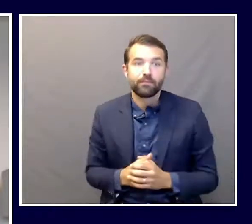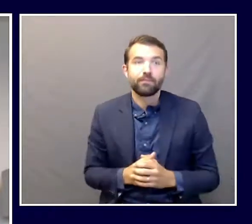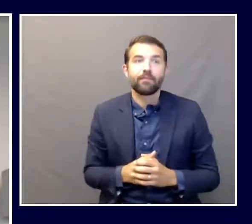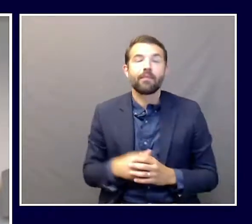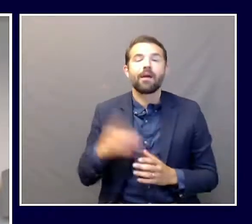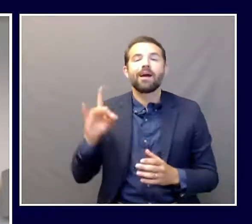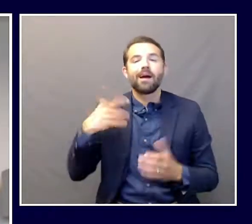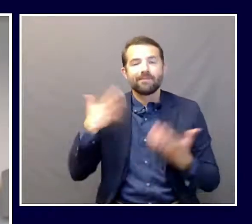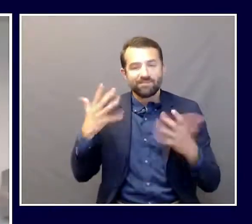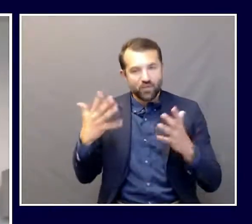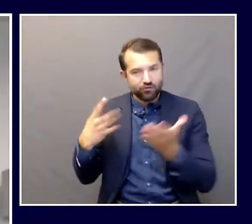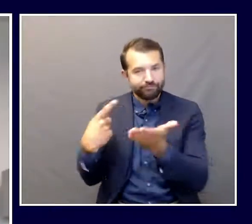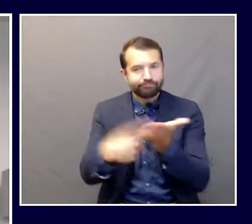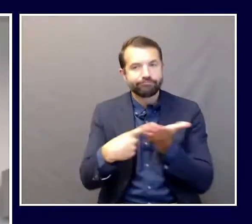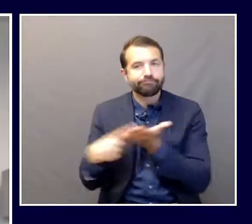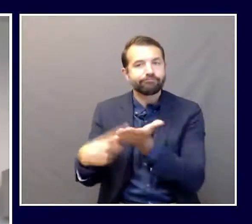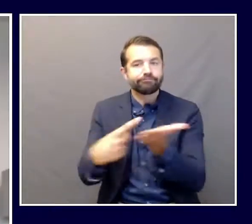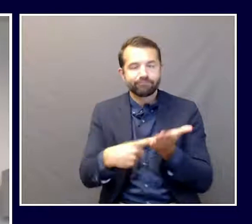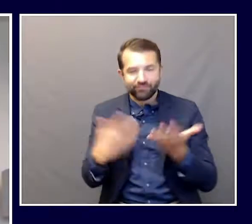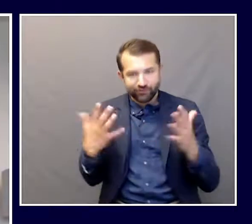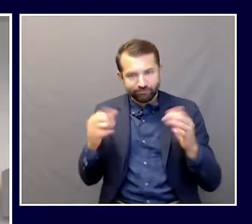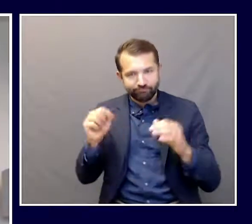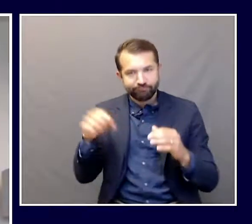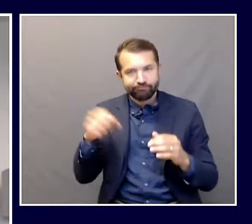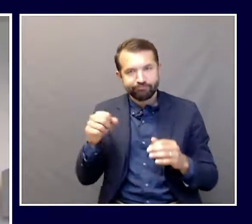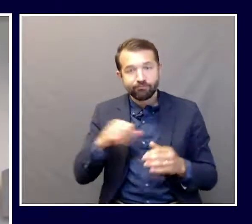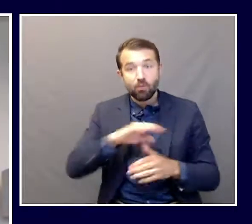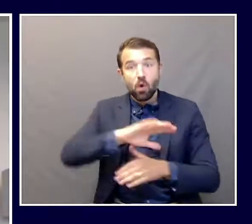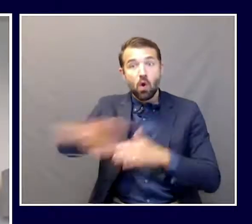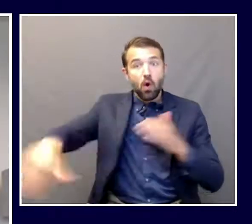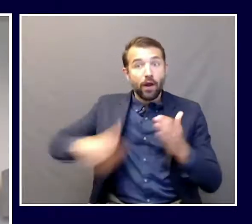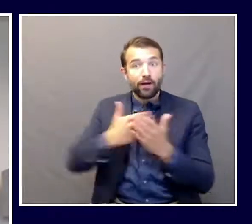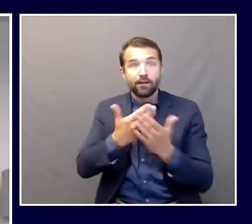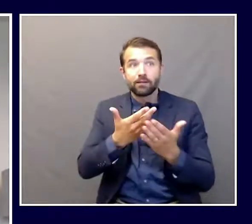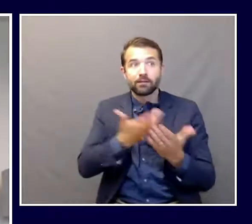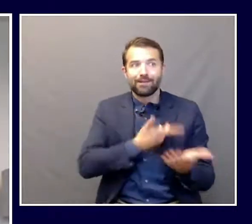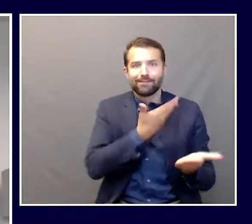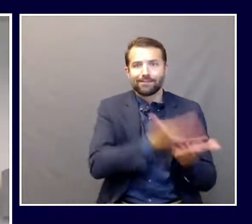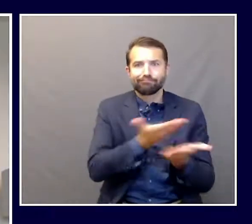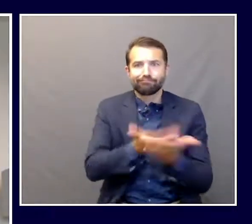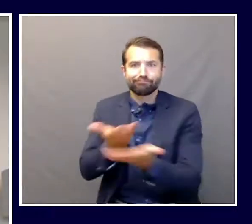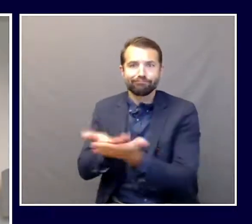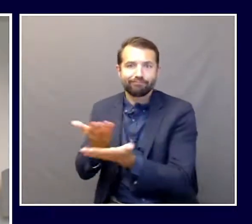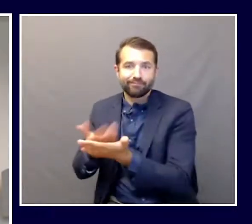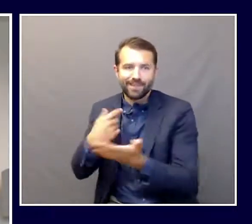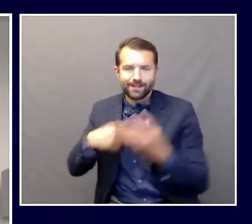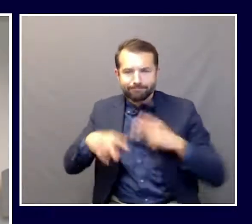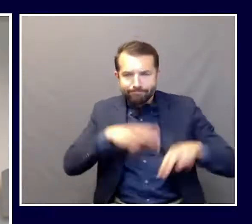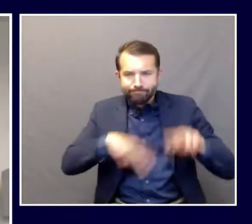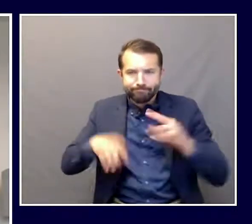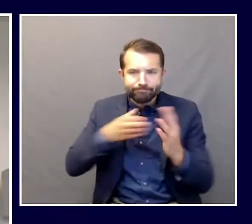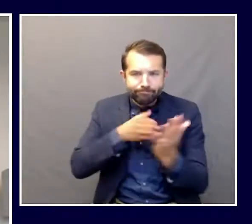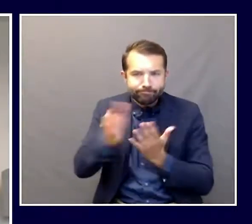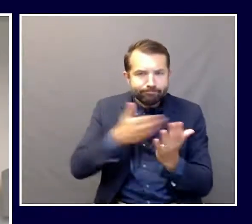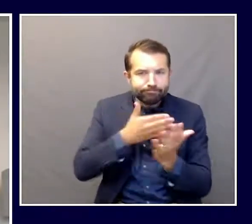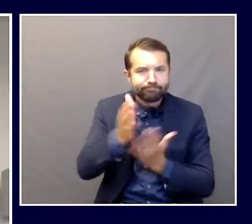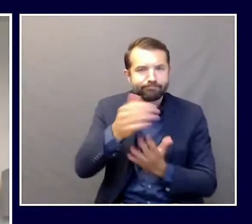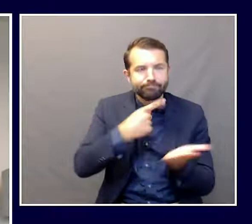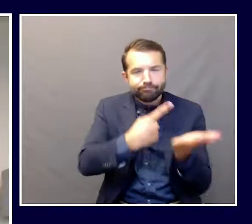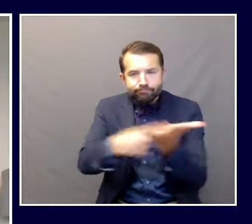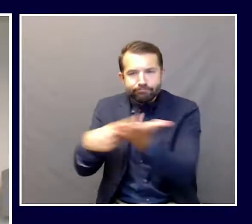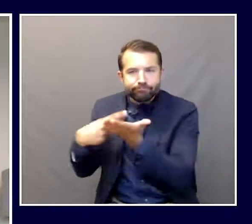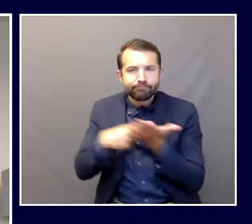in Maine, but nationwide on a frequent basis. And so when we review those data, Chris, we're on the lookout